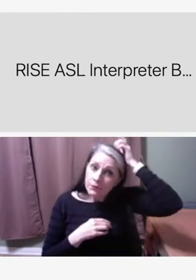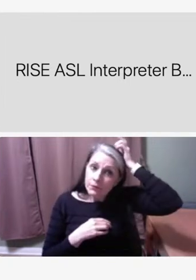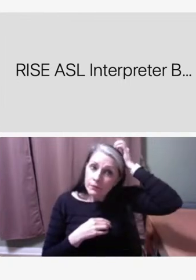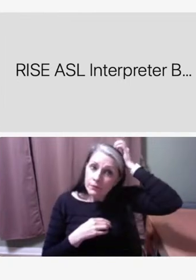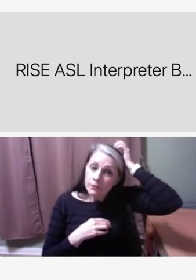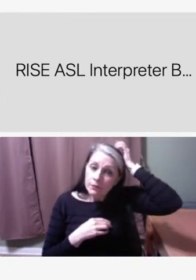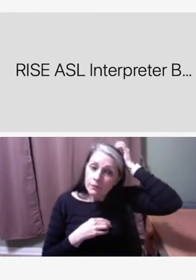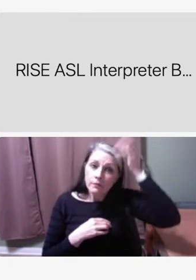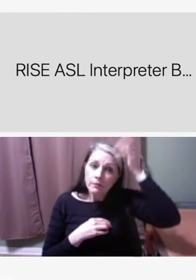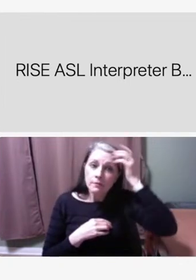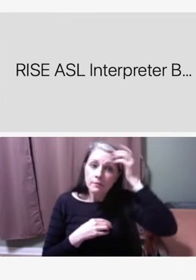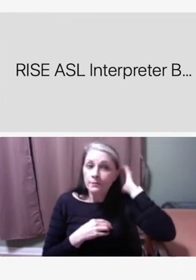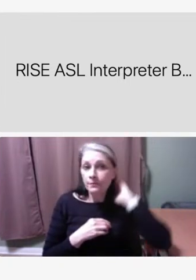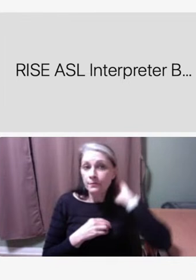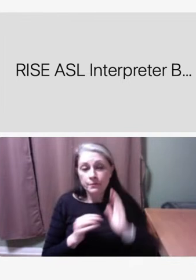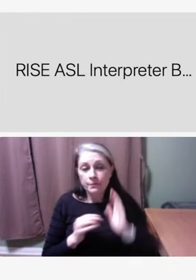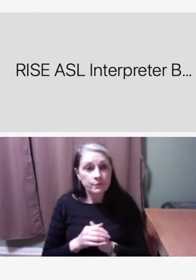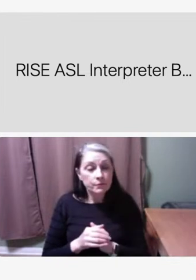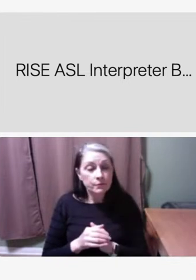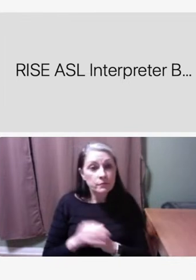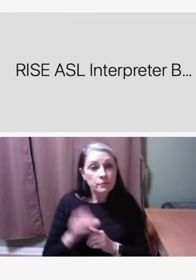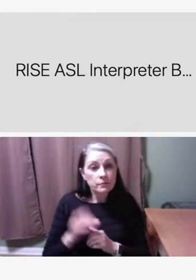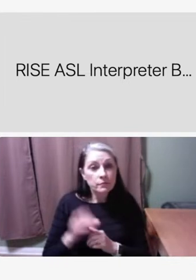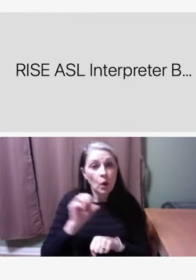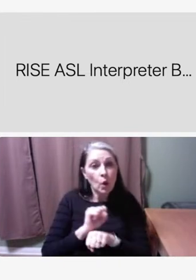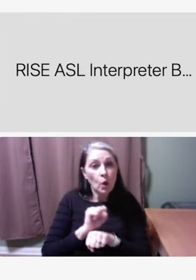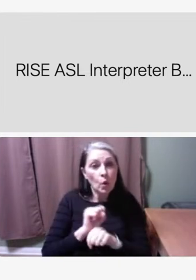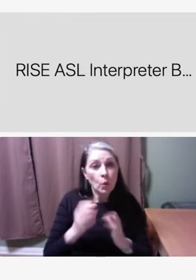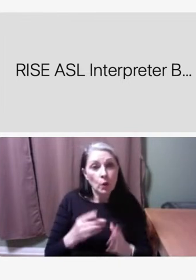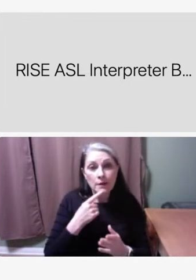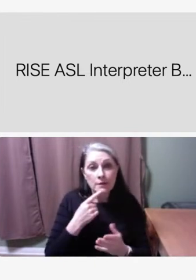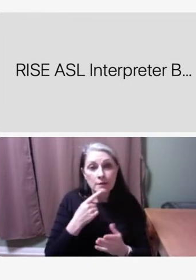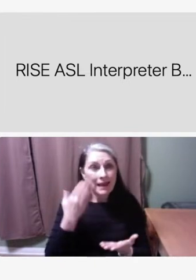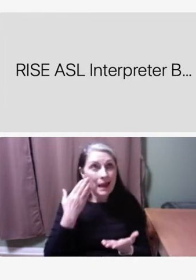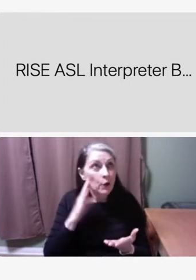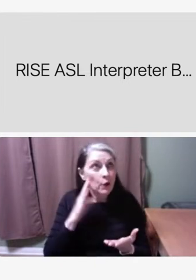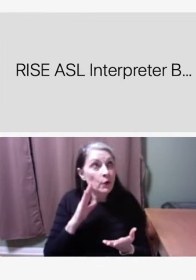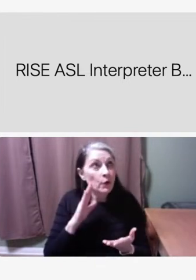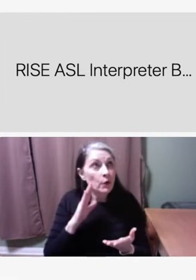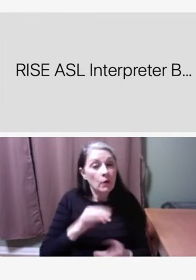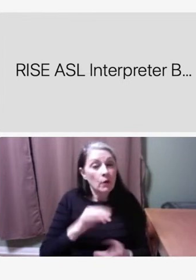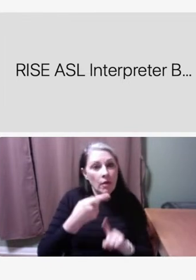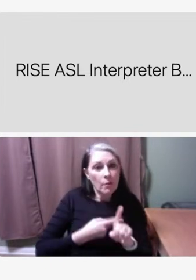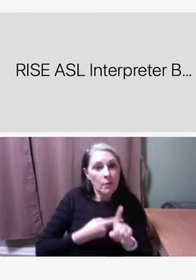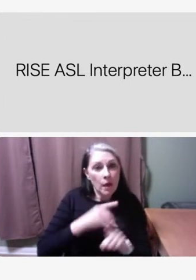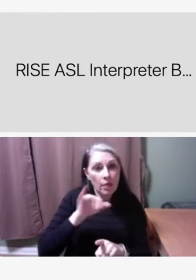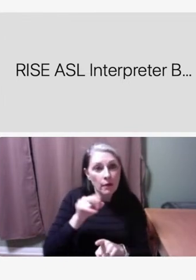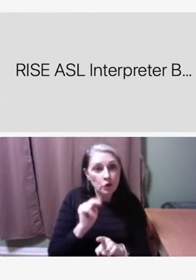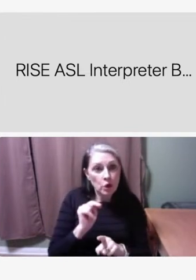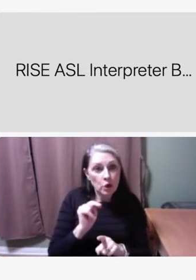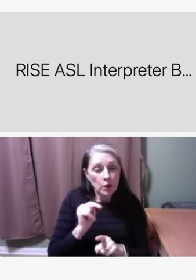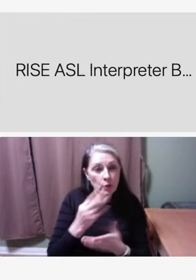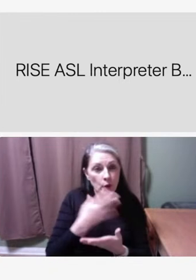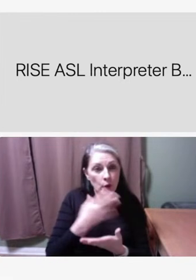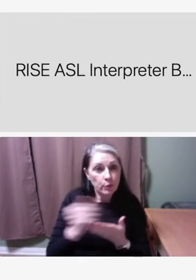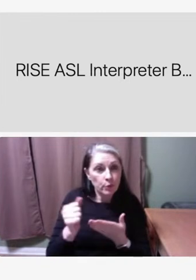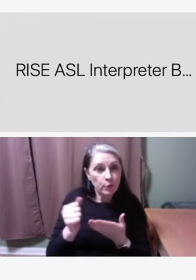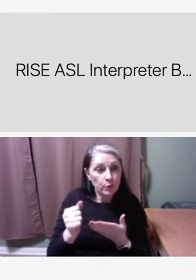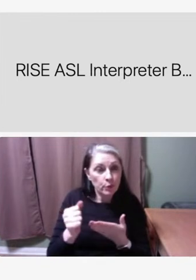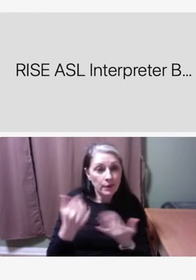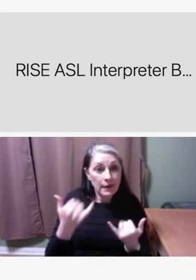Like my colleague said, I mean, I don't know where January went. It's gone. It's in February. We're already past halfway